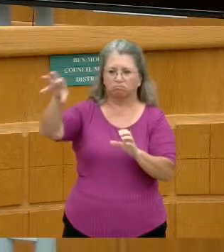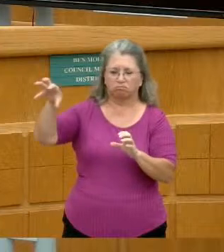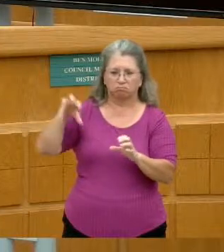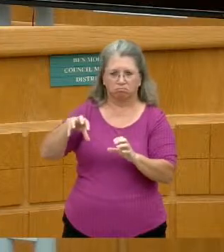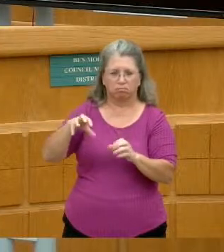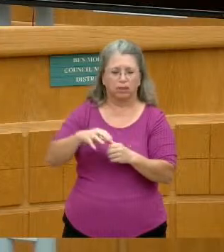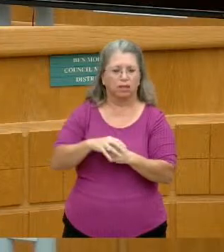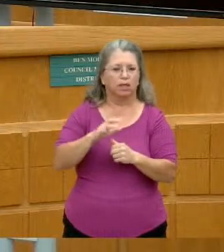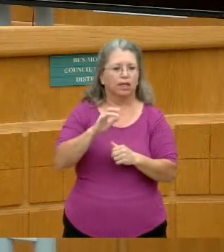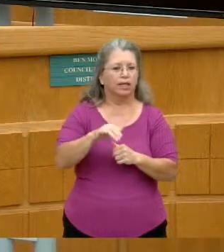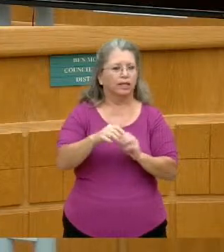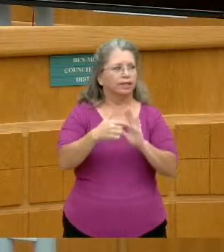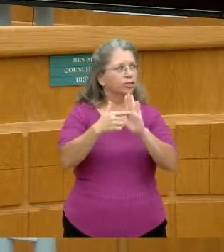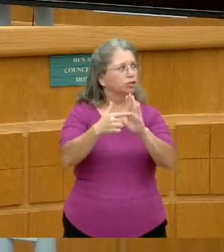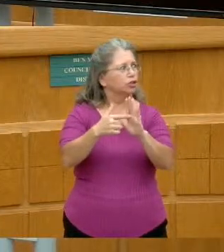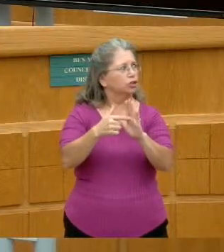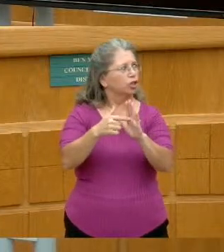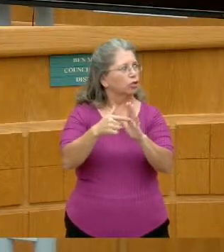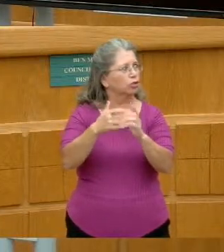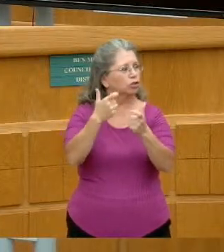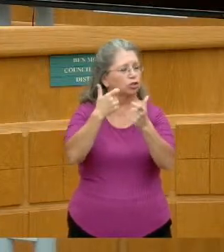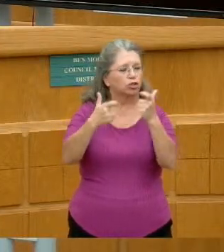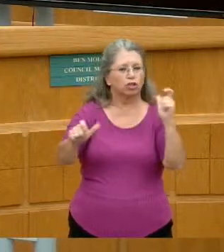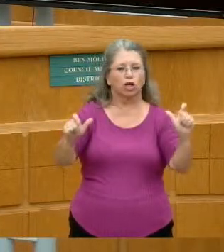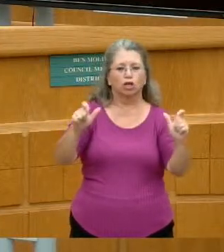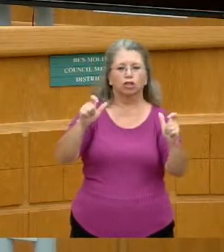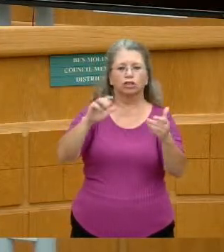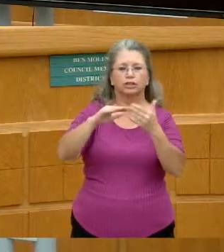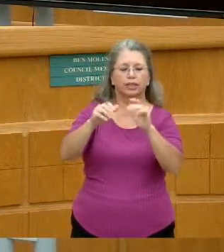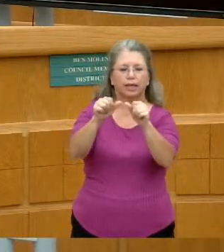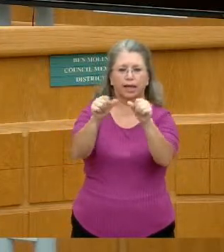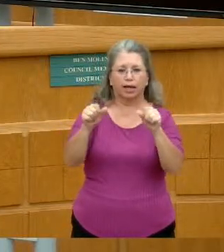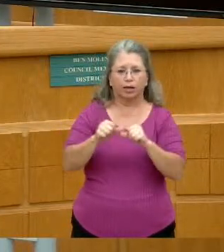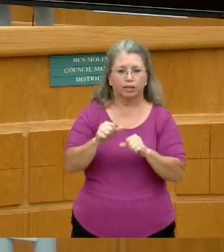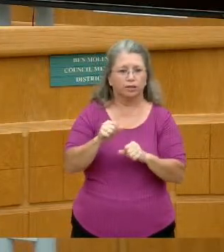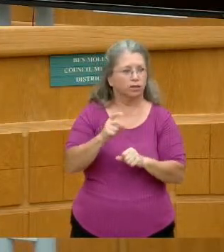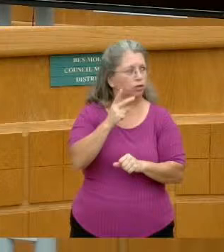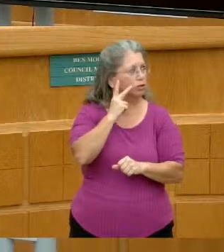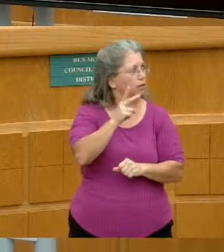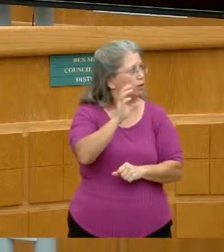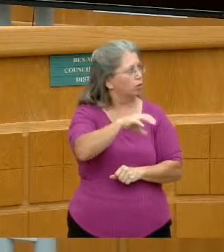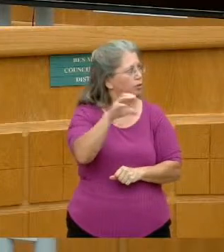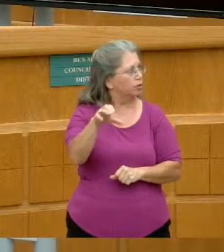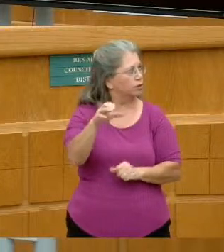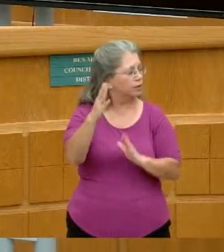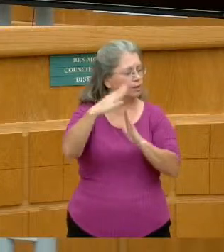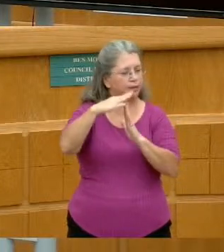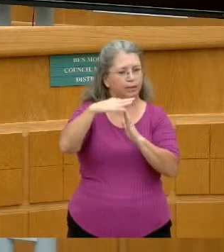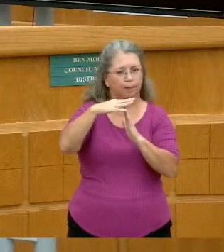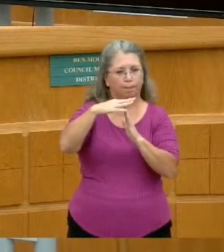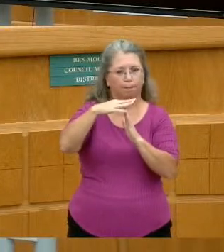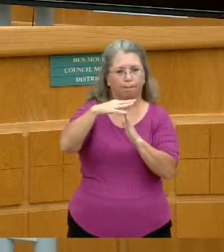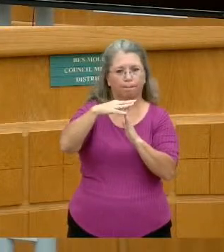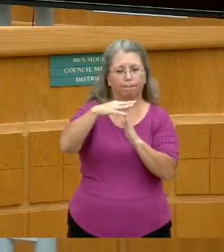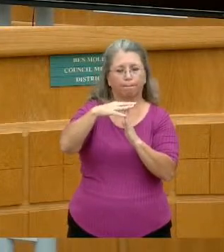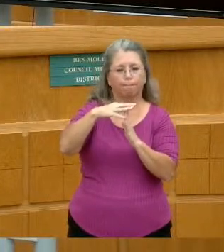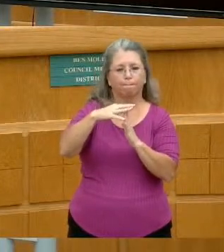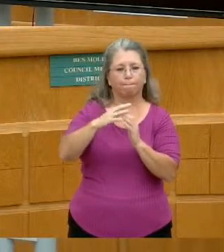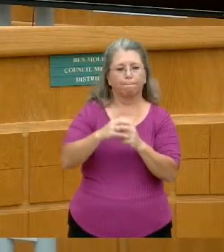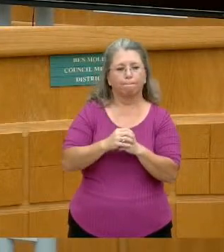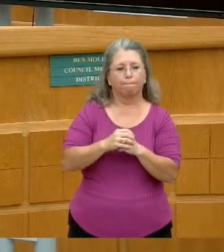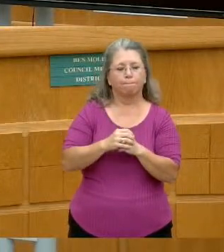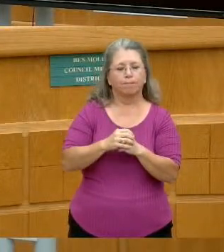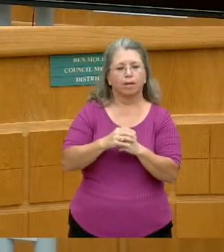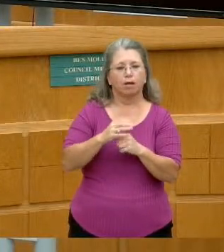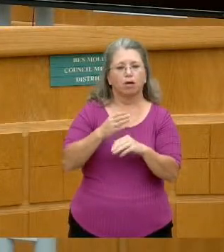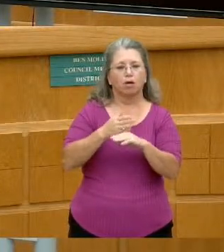metropolitan areas. These could include multiple counties. So where it says Corpus Christi here at the top, this is us at over